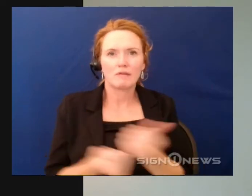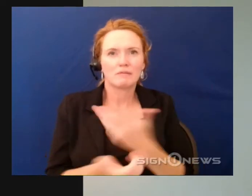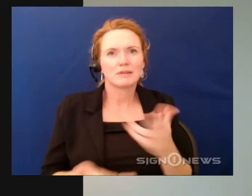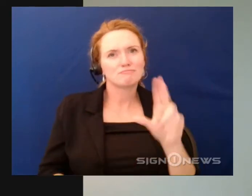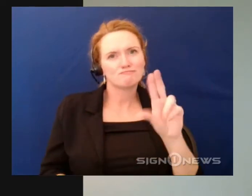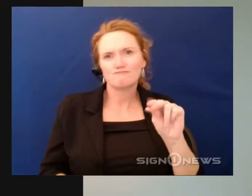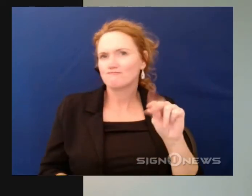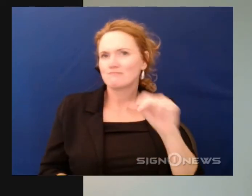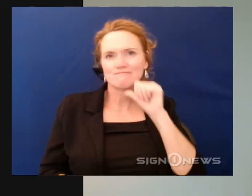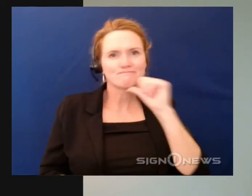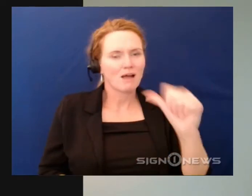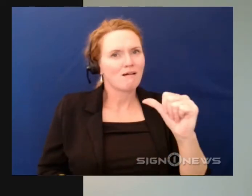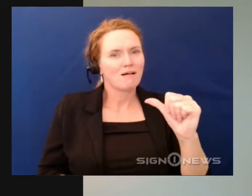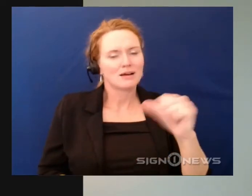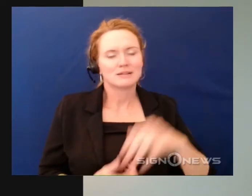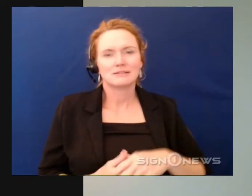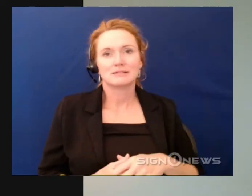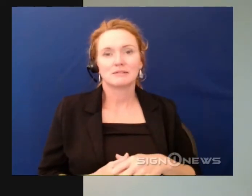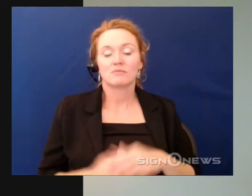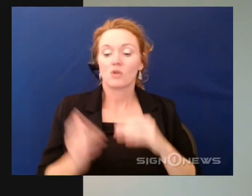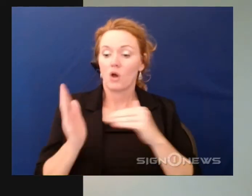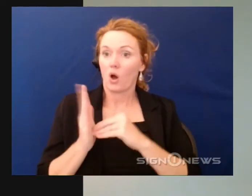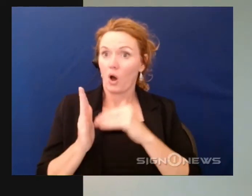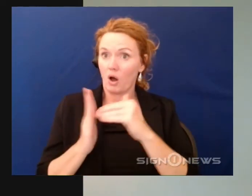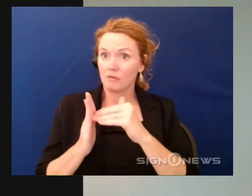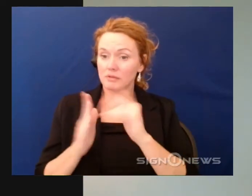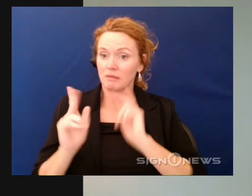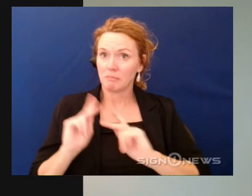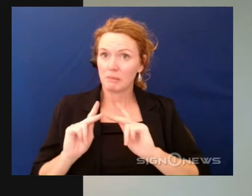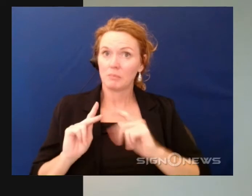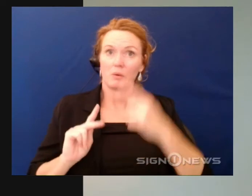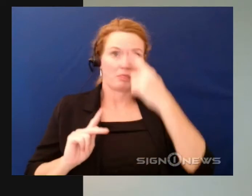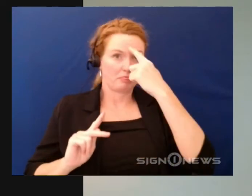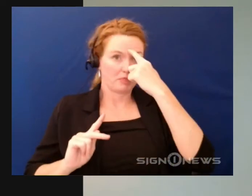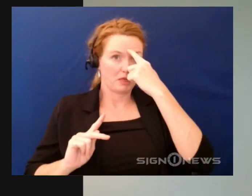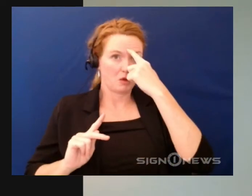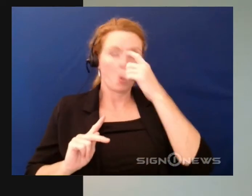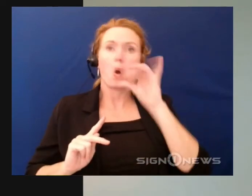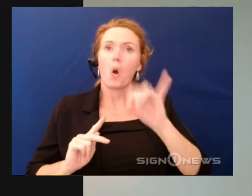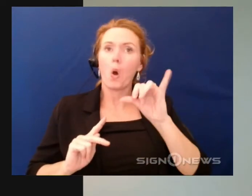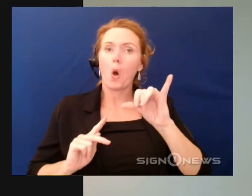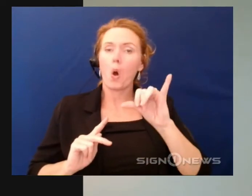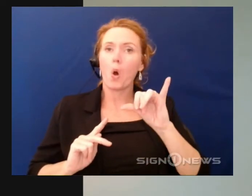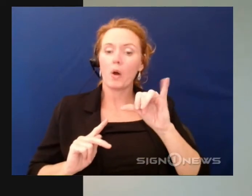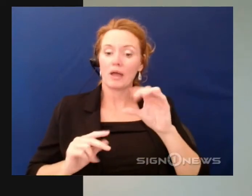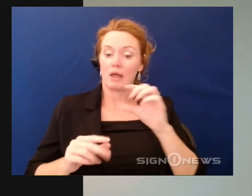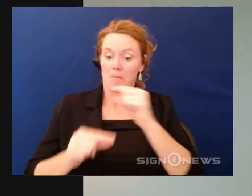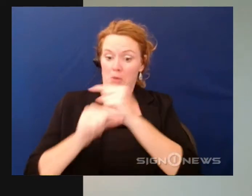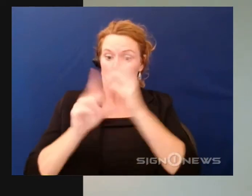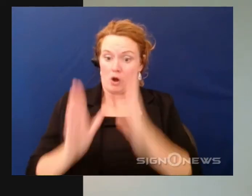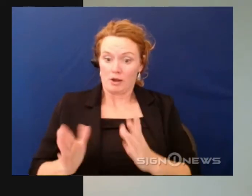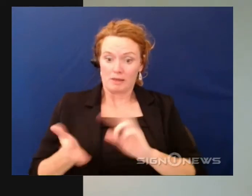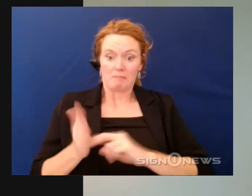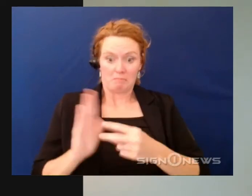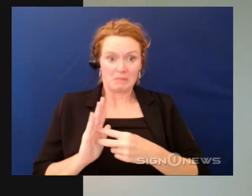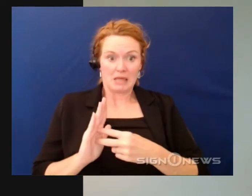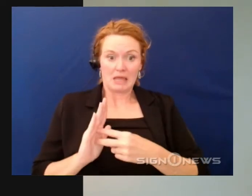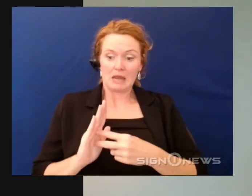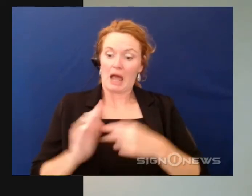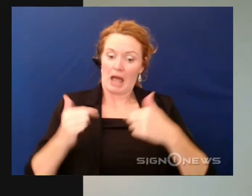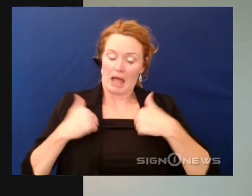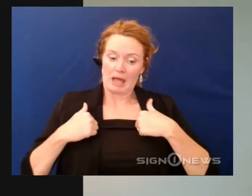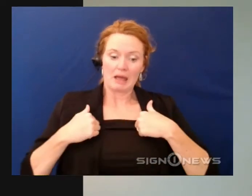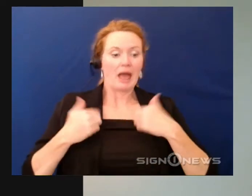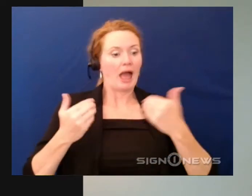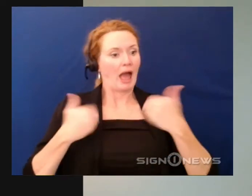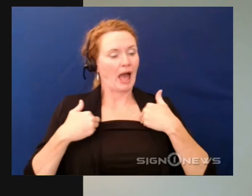that people treat guardianship like it precludes that safety planning, but it doesn't. People still wind up in situations